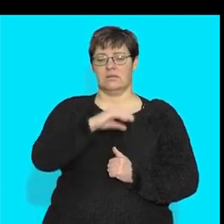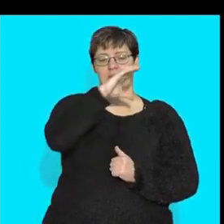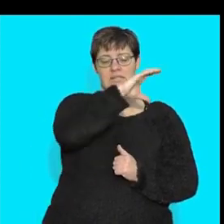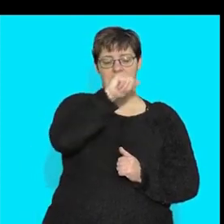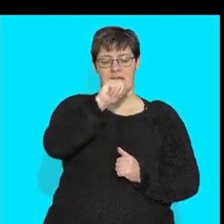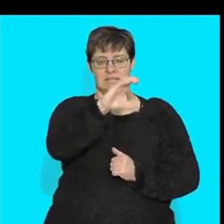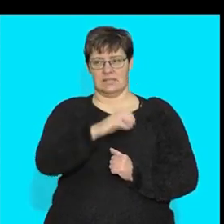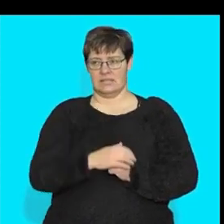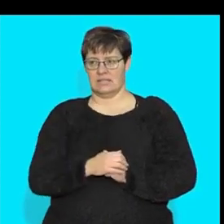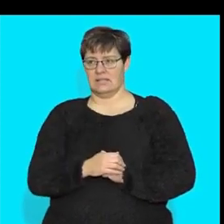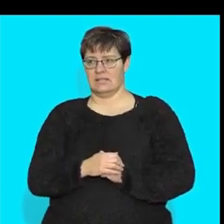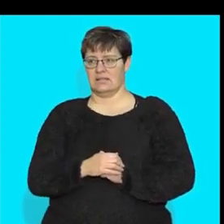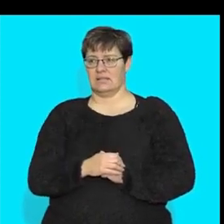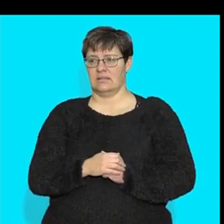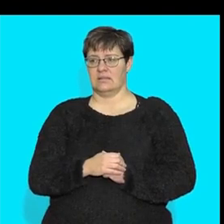C-A-C.